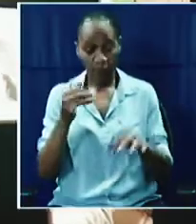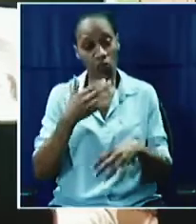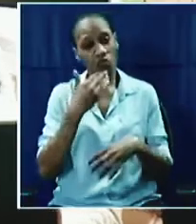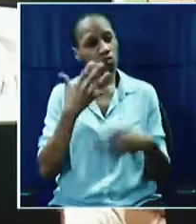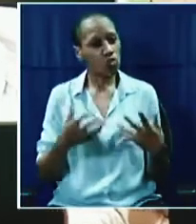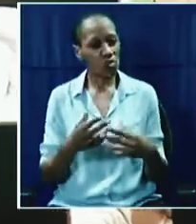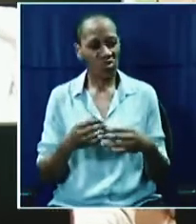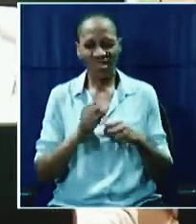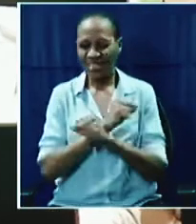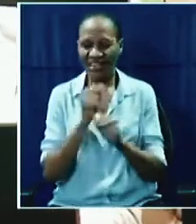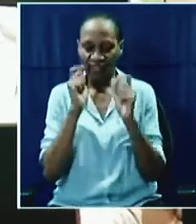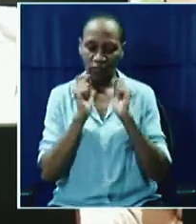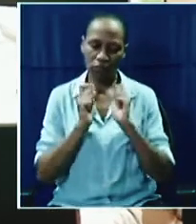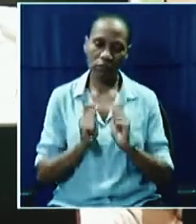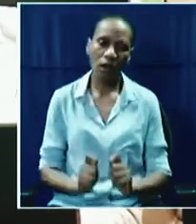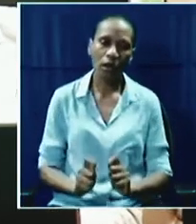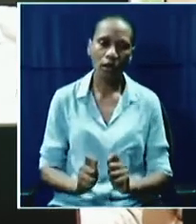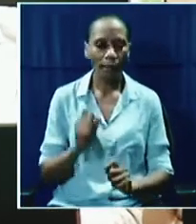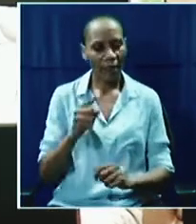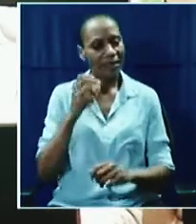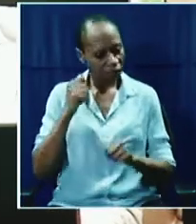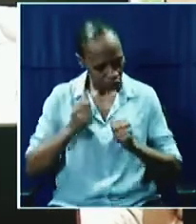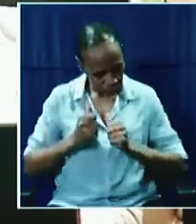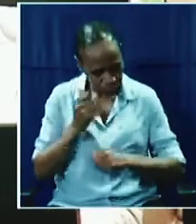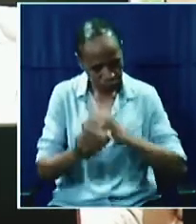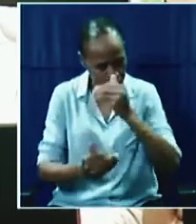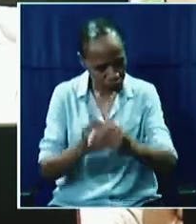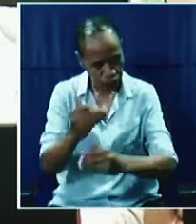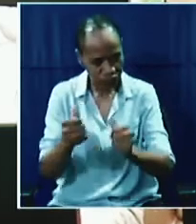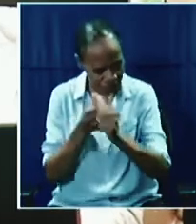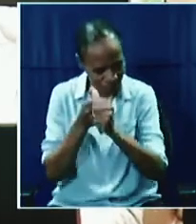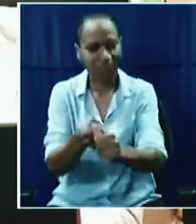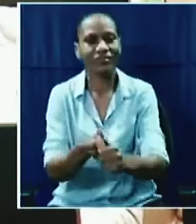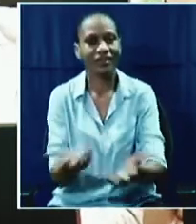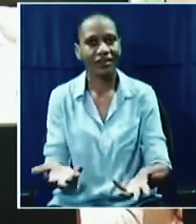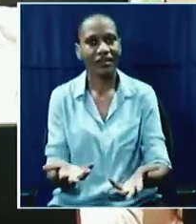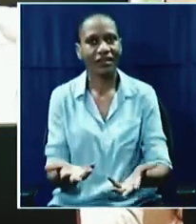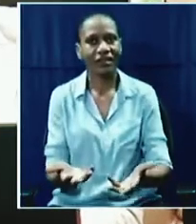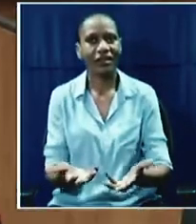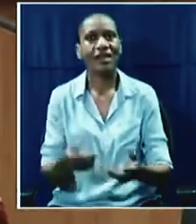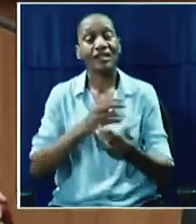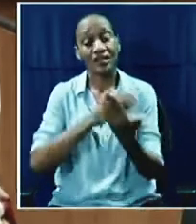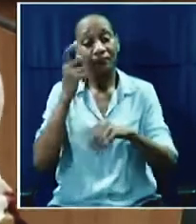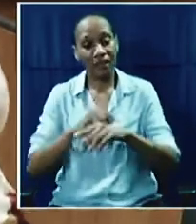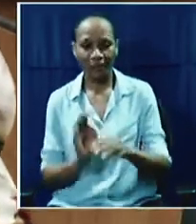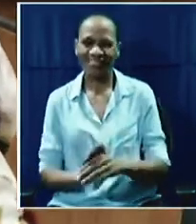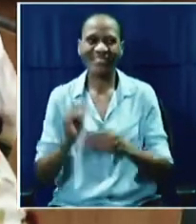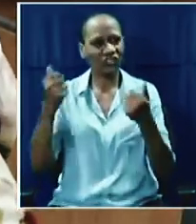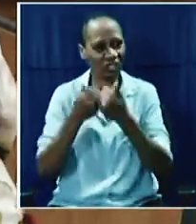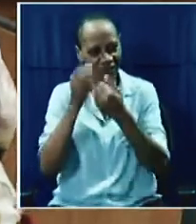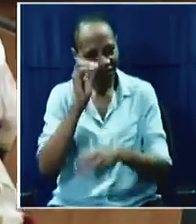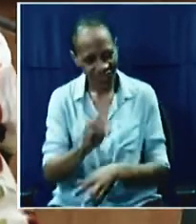fatigue sets in, convince themselves that the road ahead is still too long, the incline too steep, the